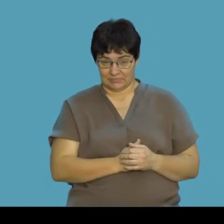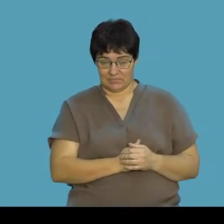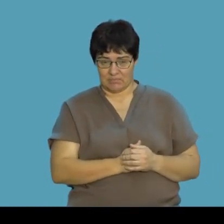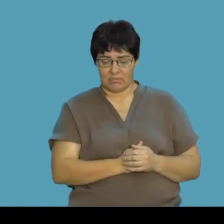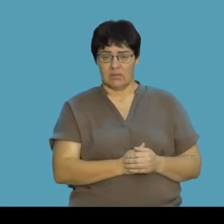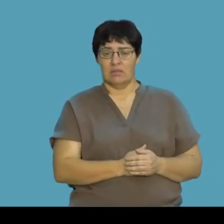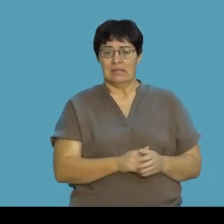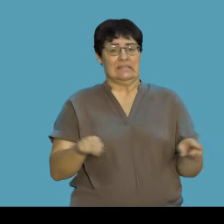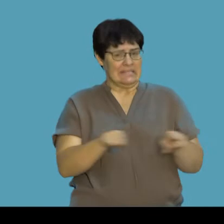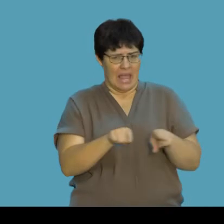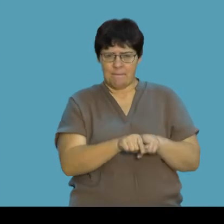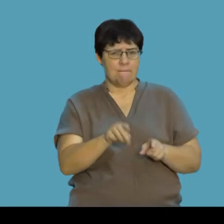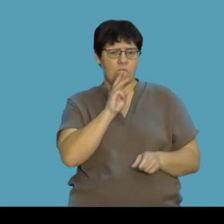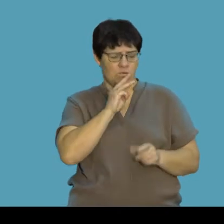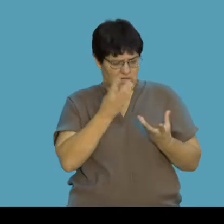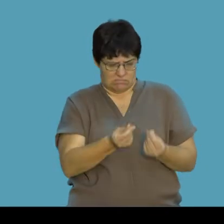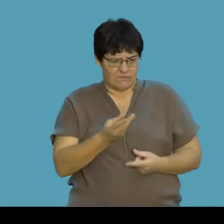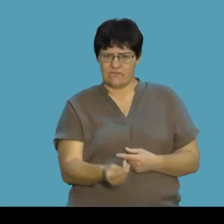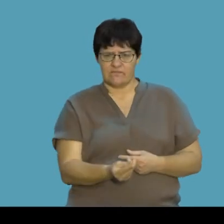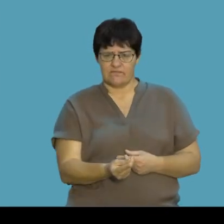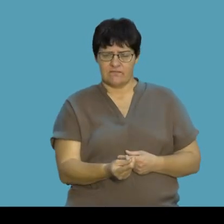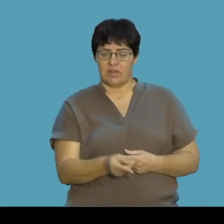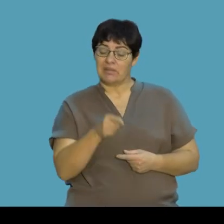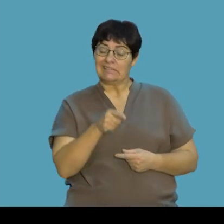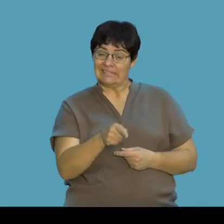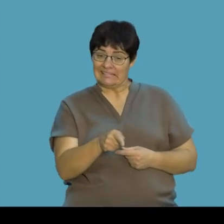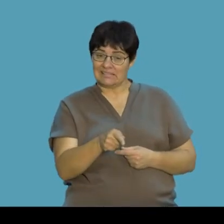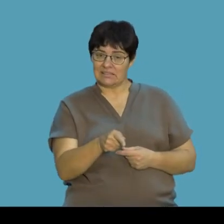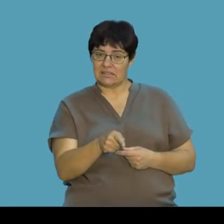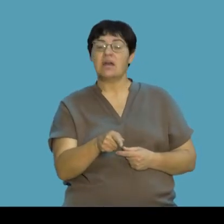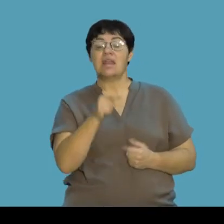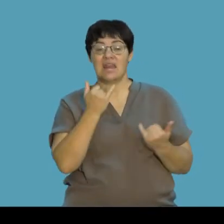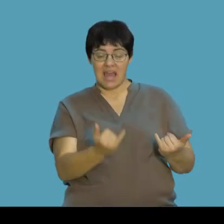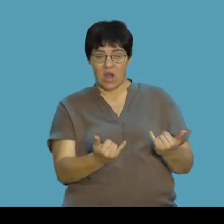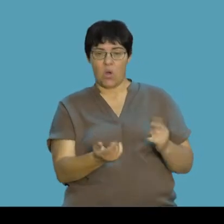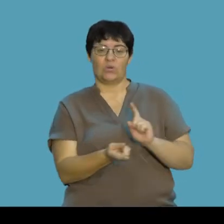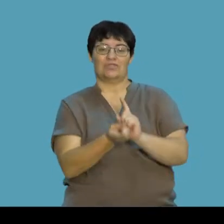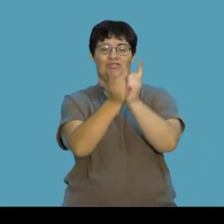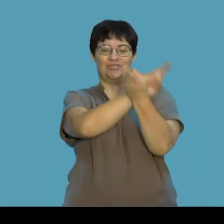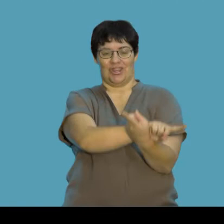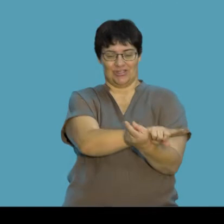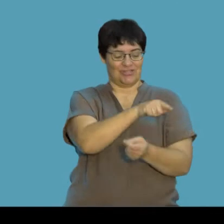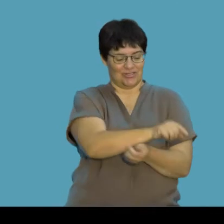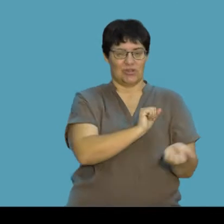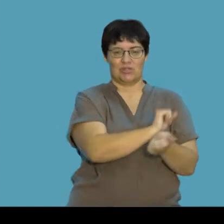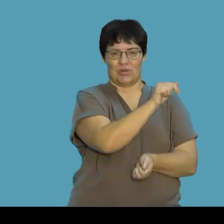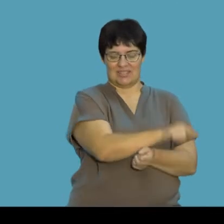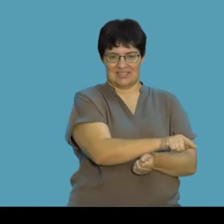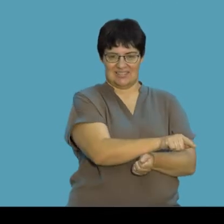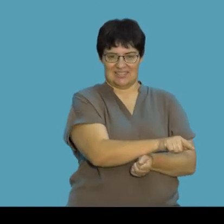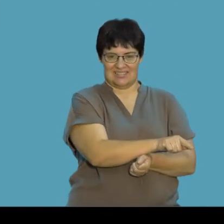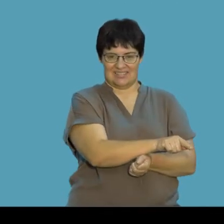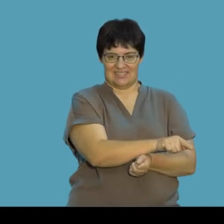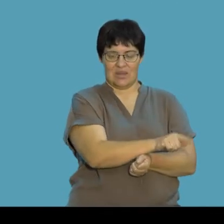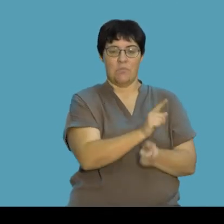now it's still the same substance. However, the state in which it exists is what has changed. So this is more